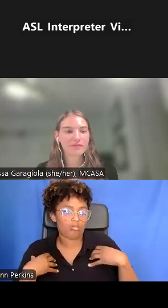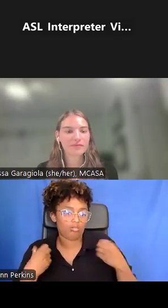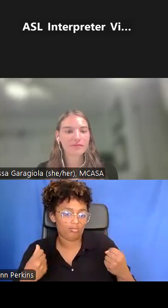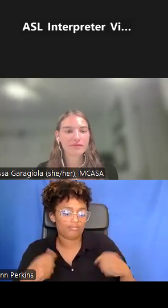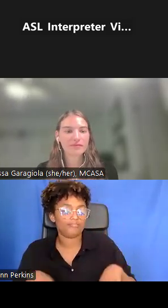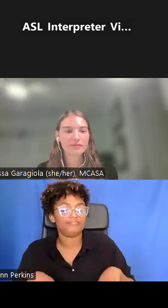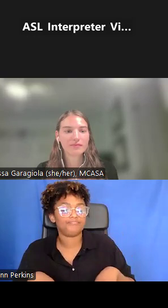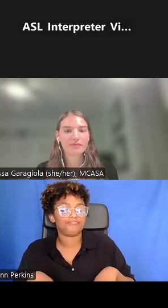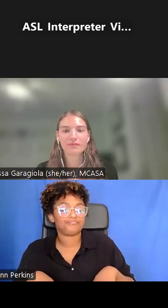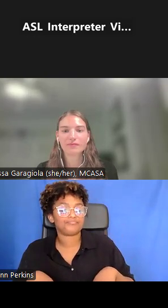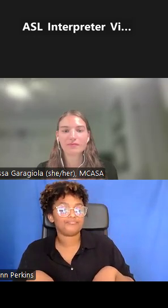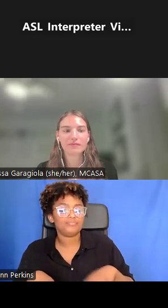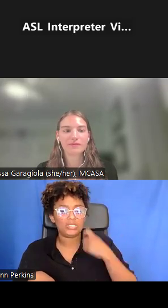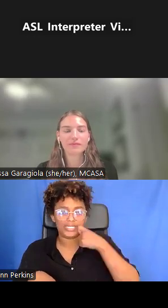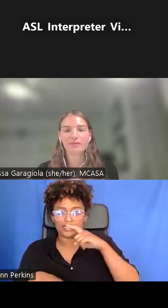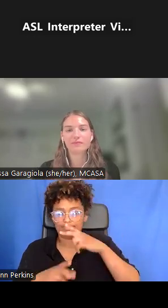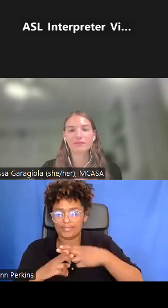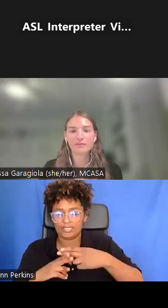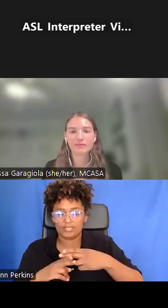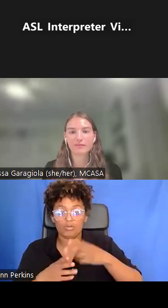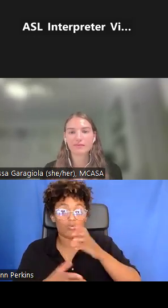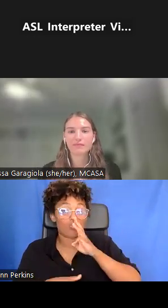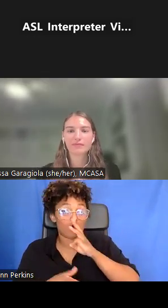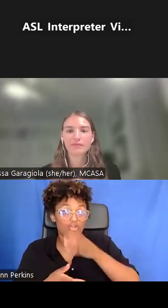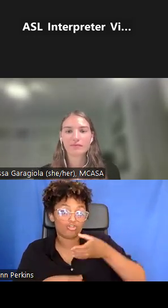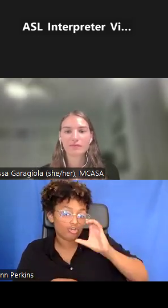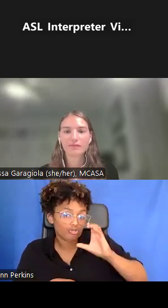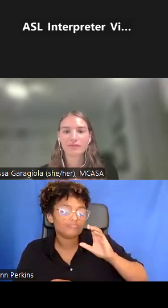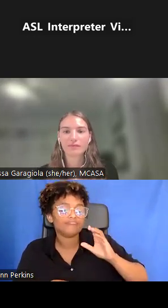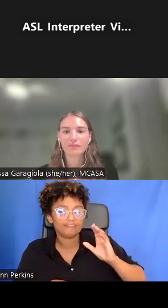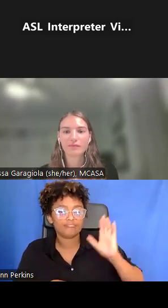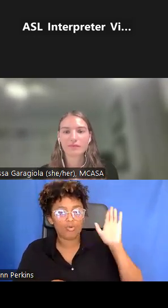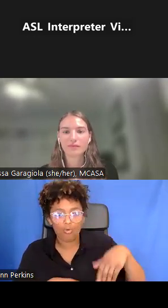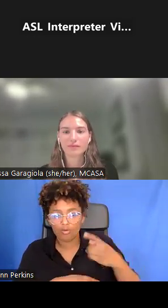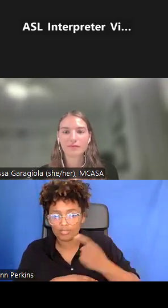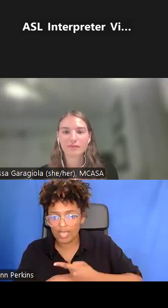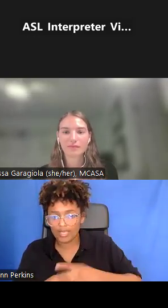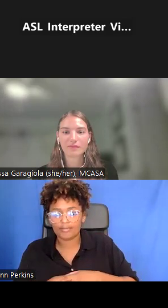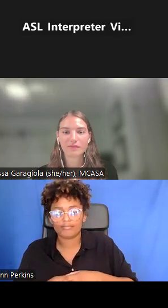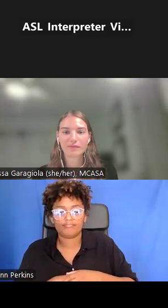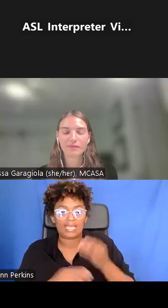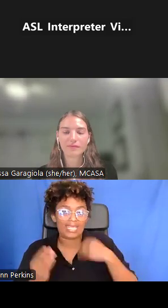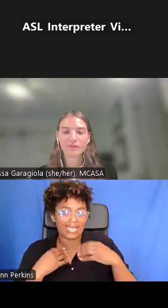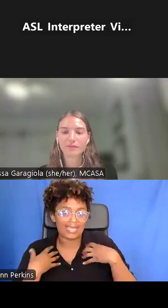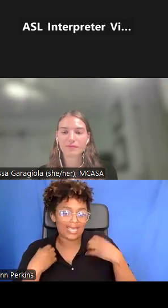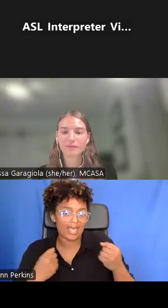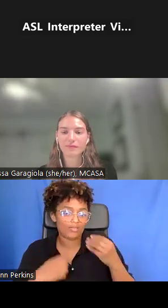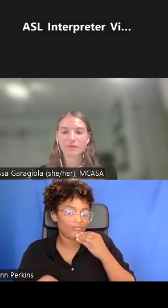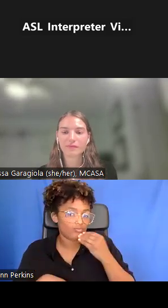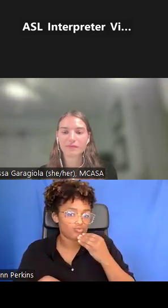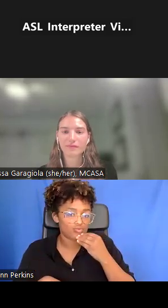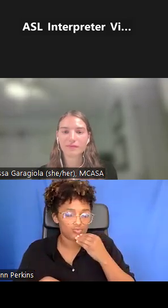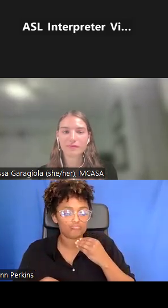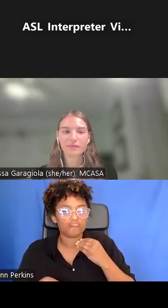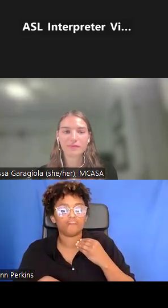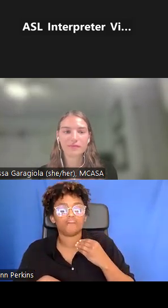mentioned this in her last slide, drinking water. So like staying hydrated, eating a healthy diet, getting enough sleep. The one